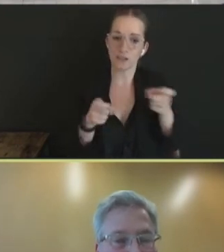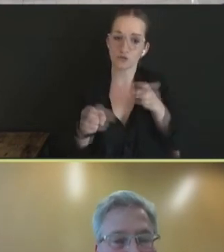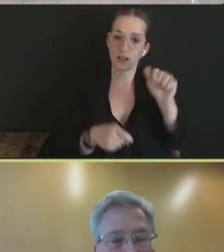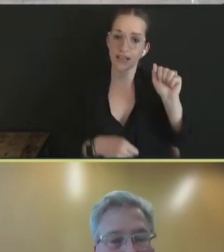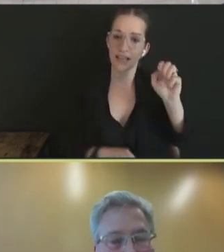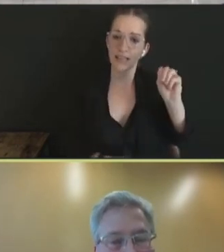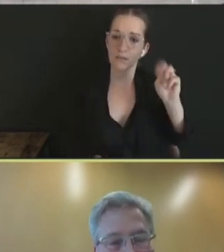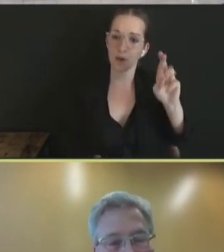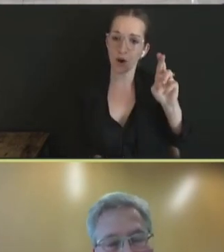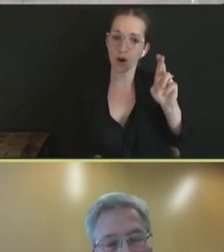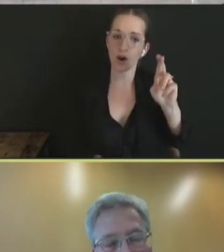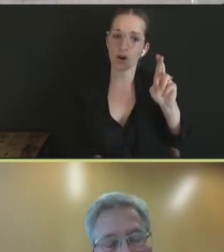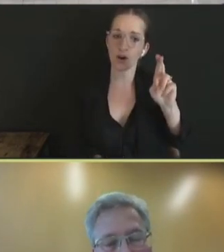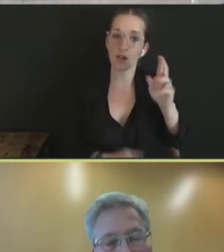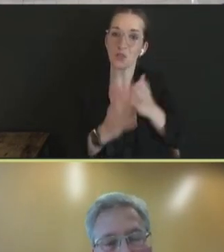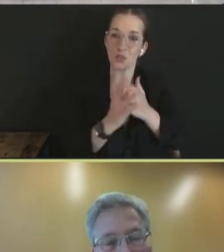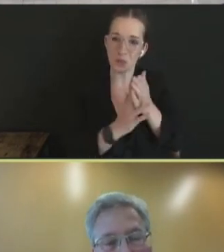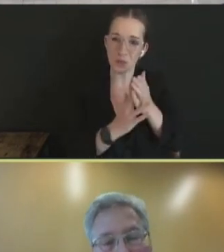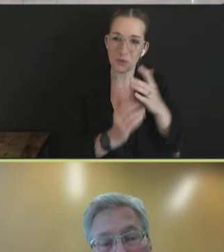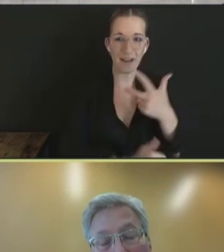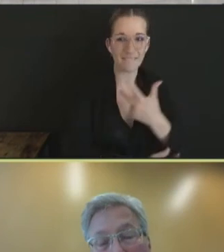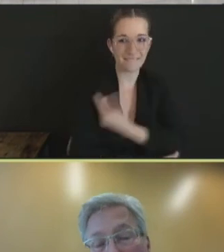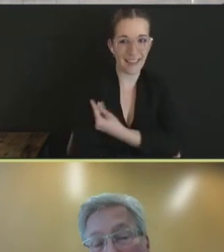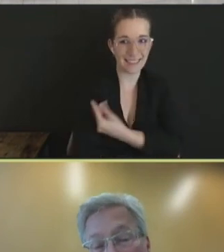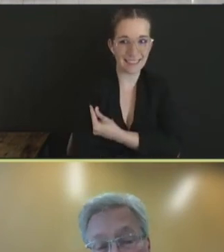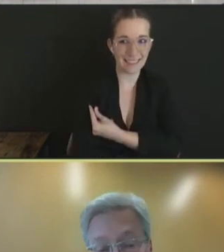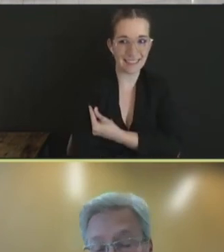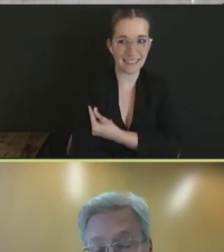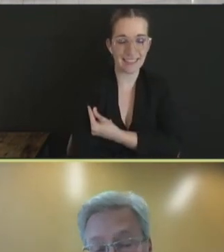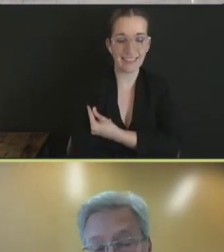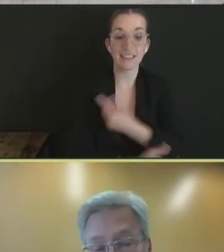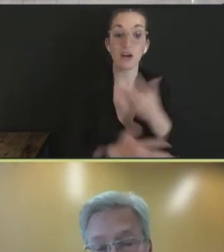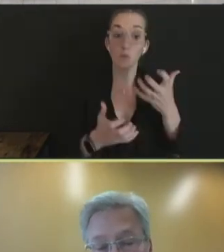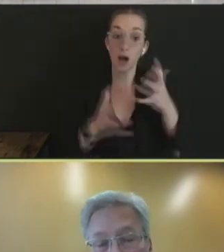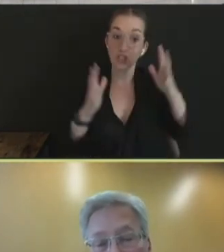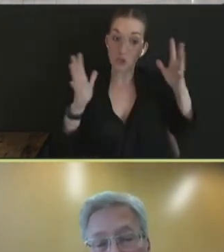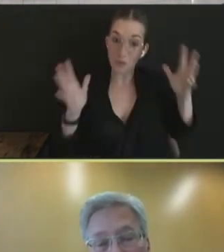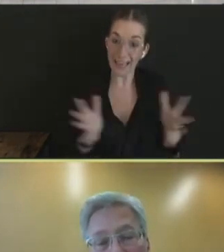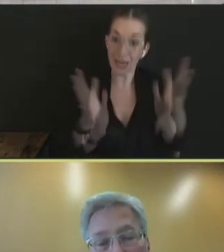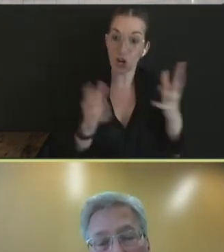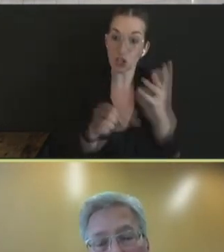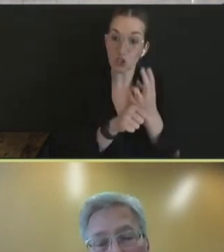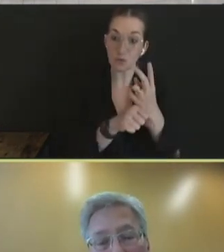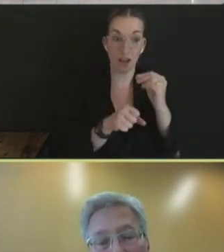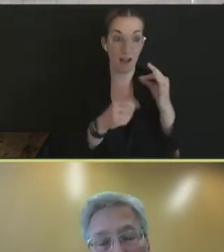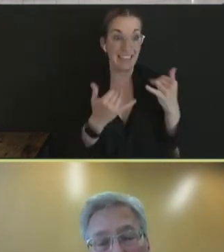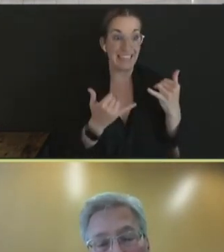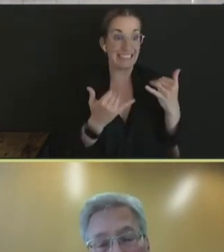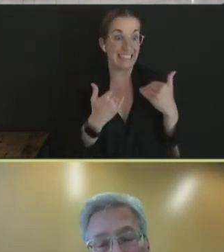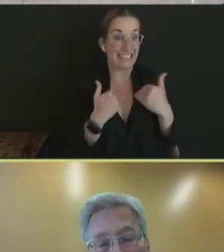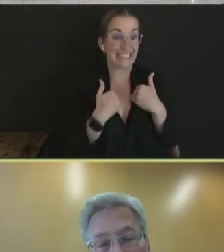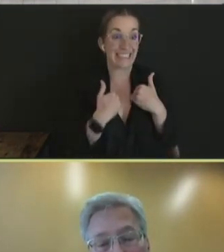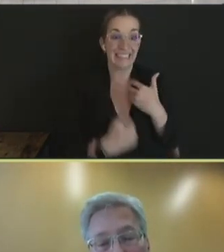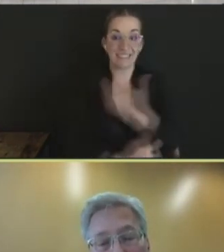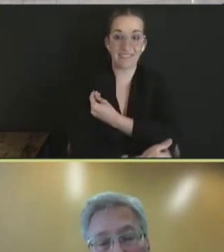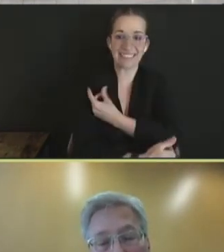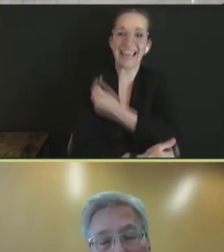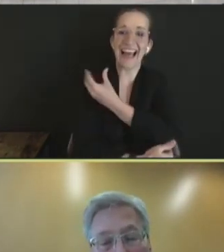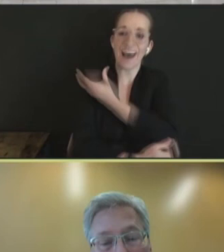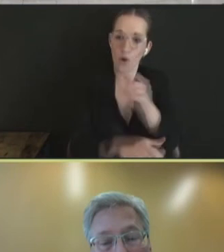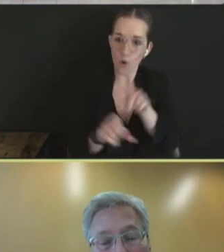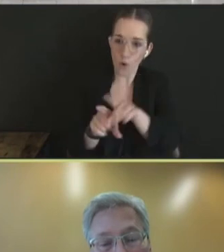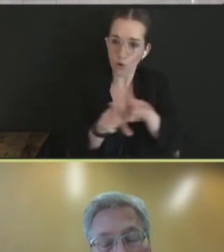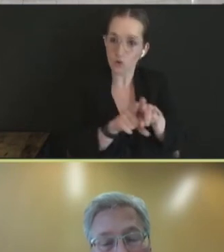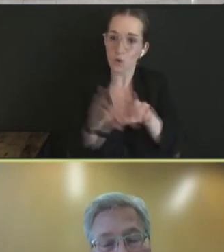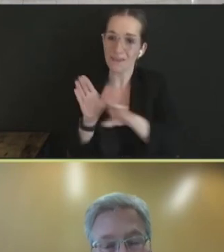vaccines, vaccination. And we want to encourage the use of existing vaccines as well as the development of new vaccines, which